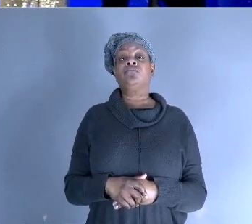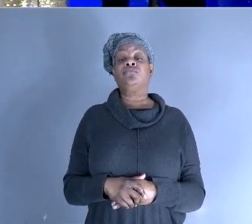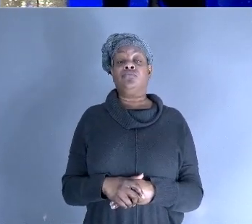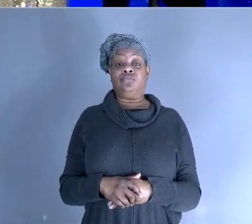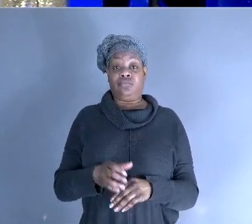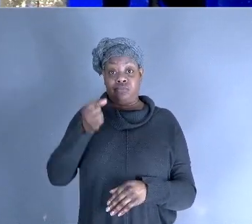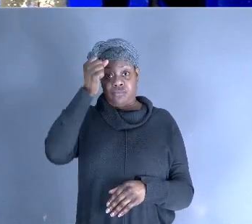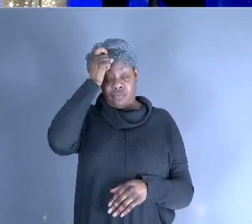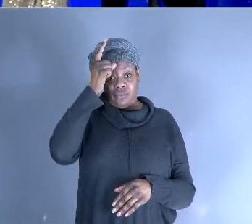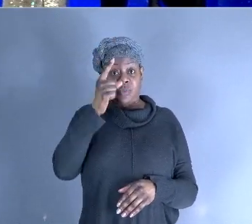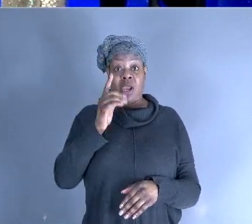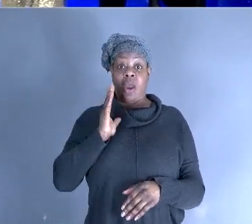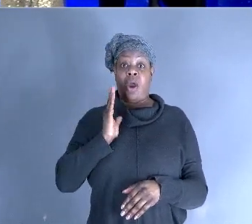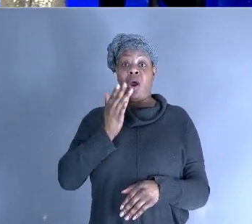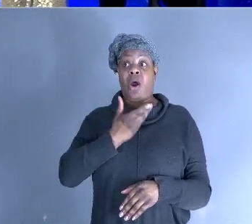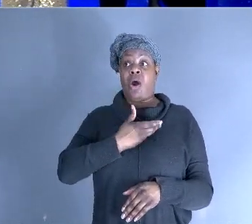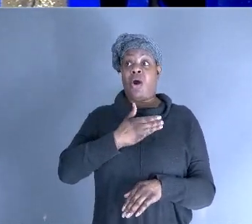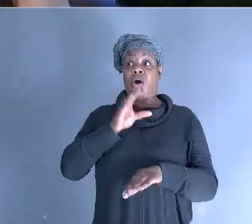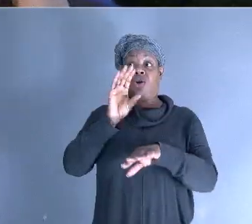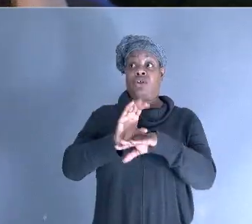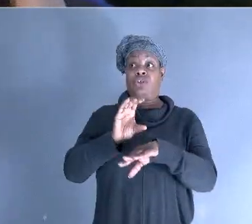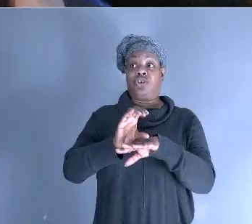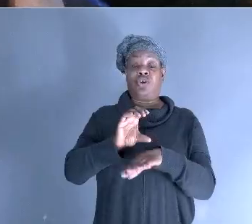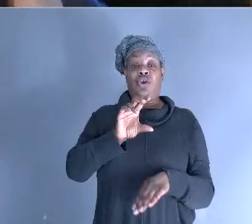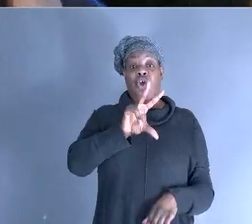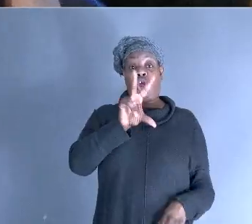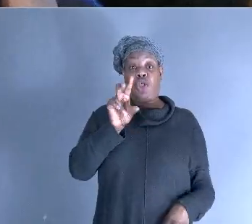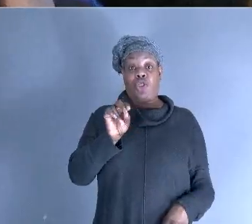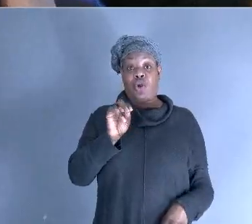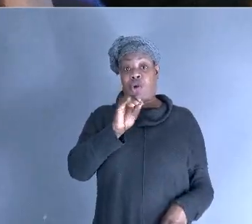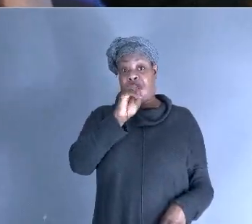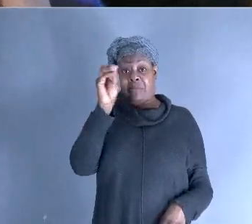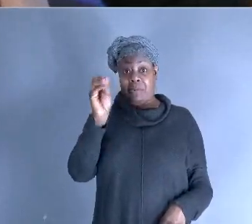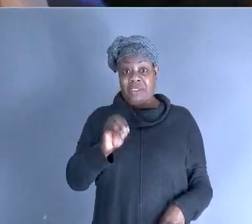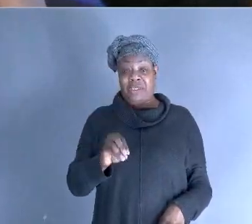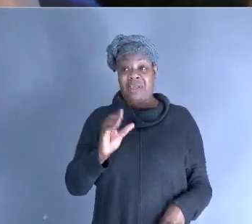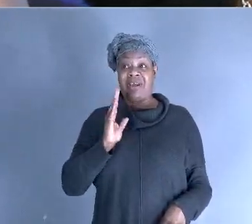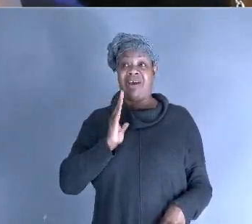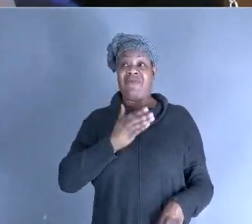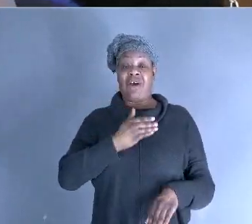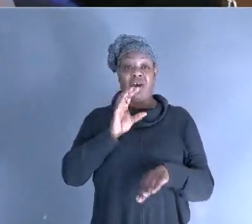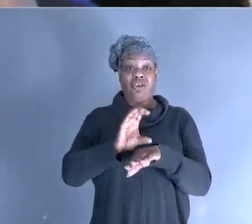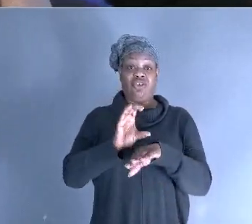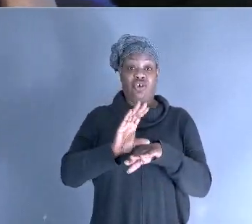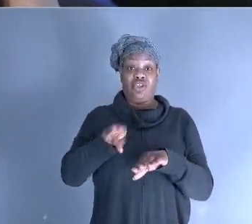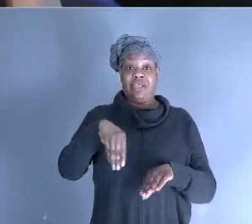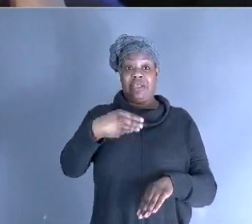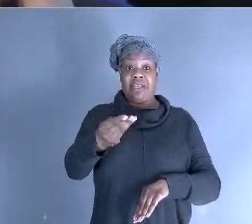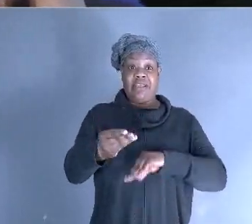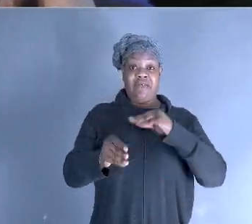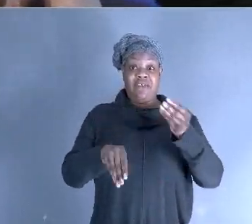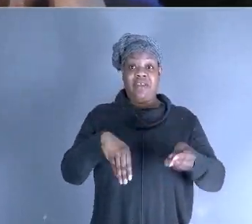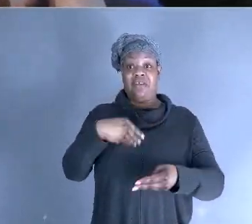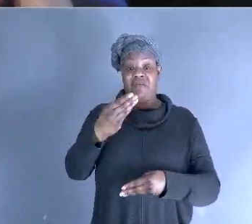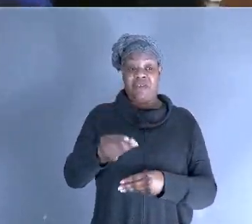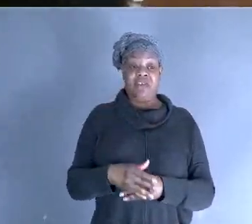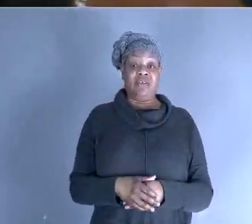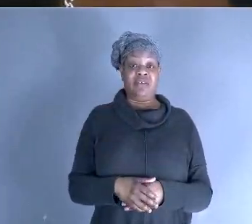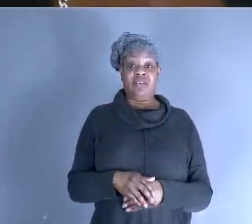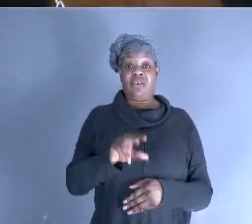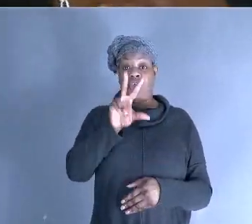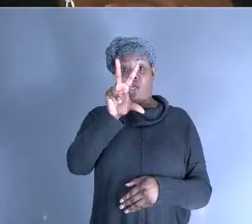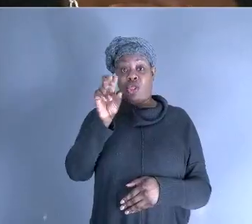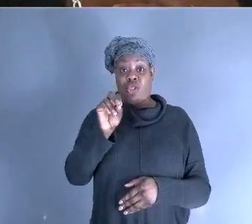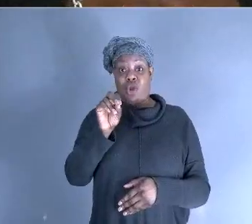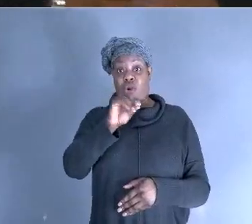% of our church are the people that are the givers, that are those that